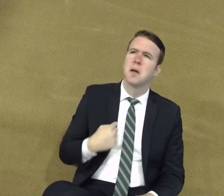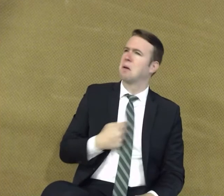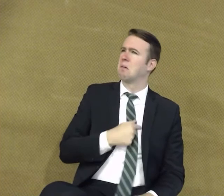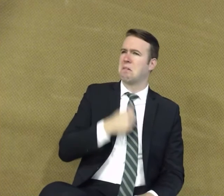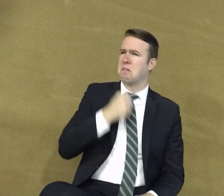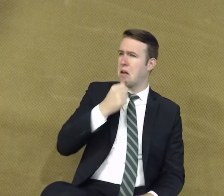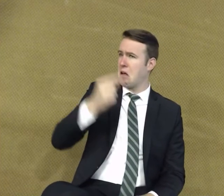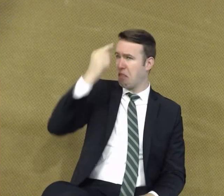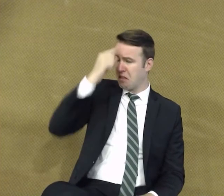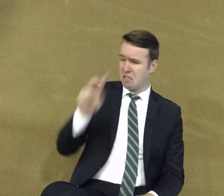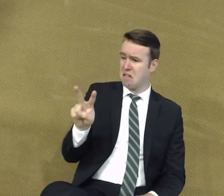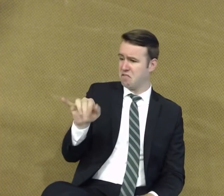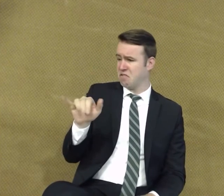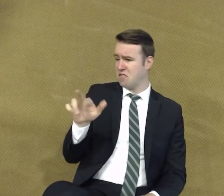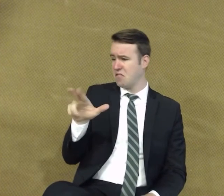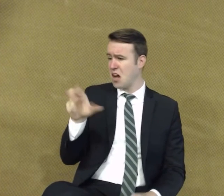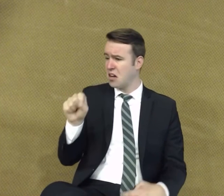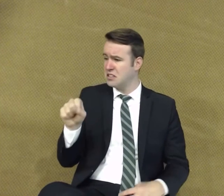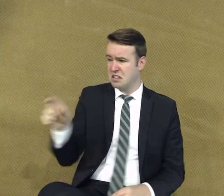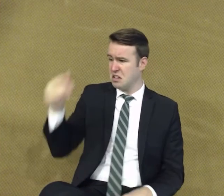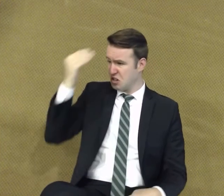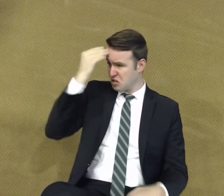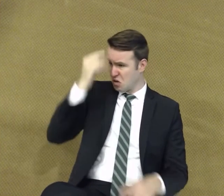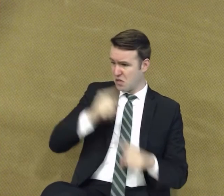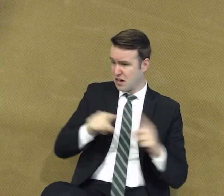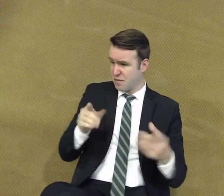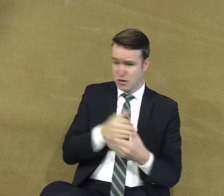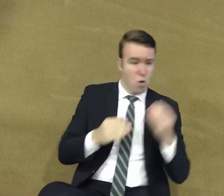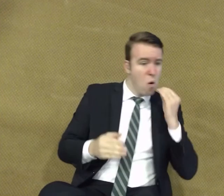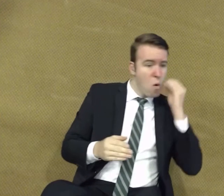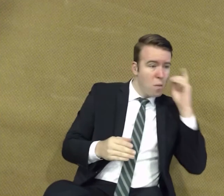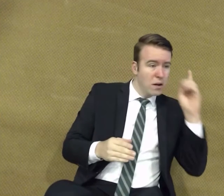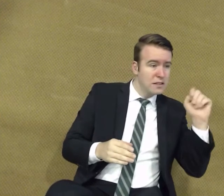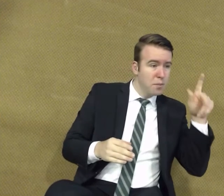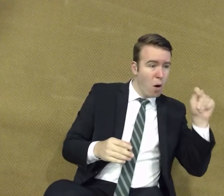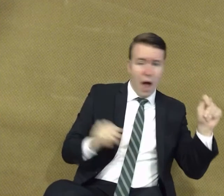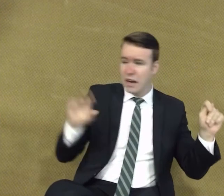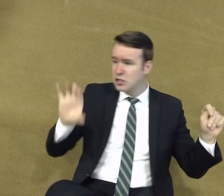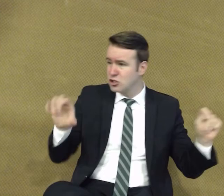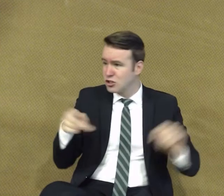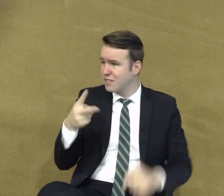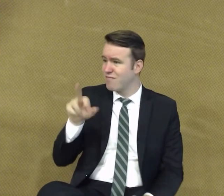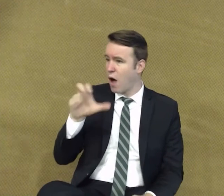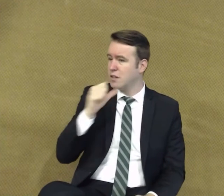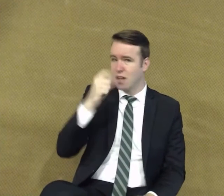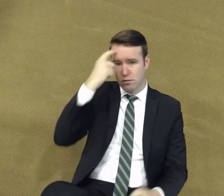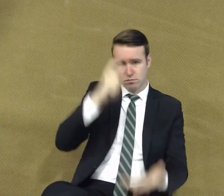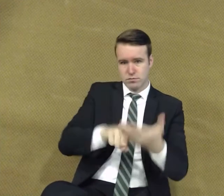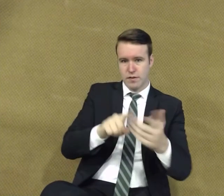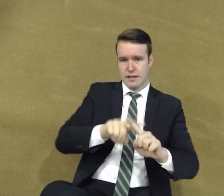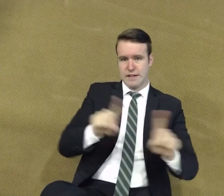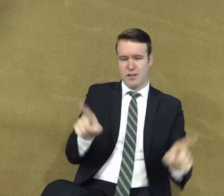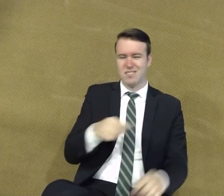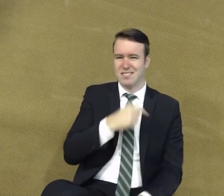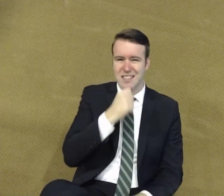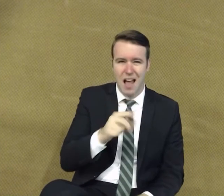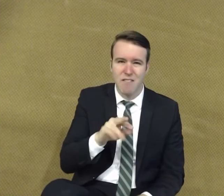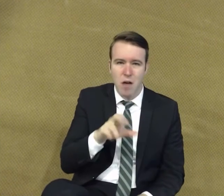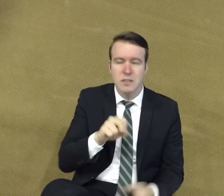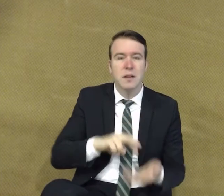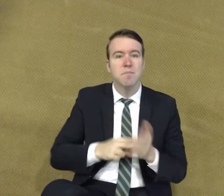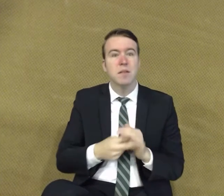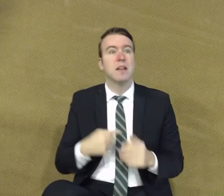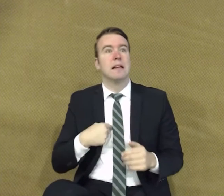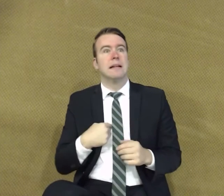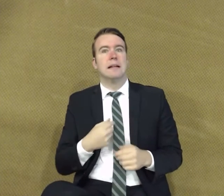think that those little viruses know the difference between a Home Depot and a church. And so you're